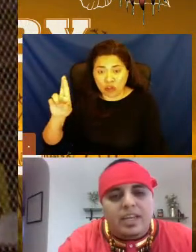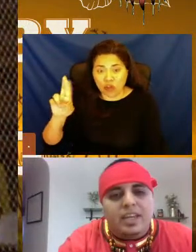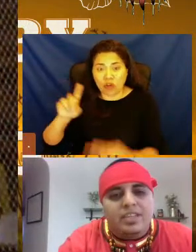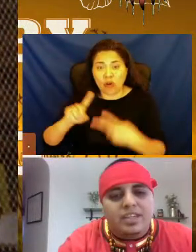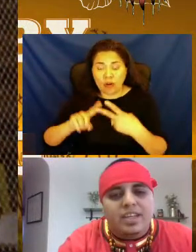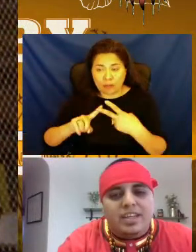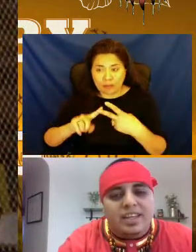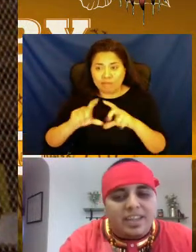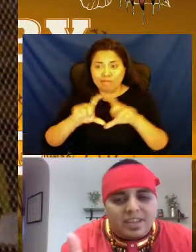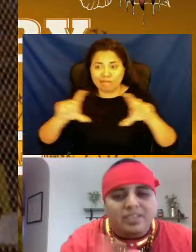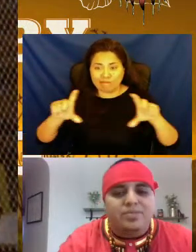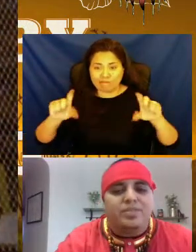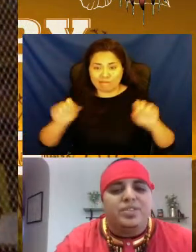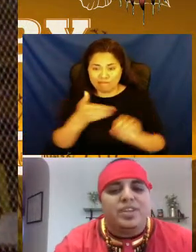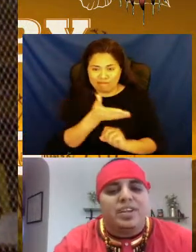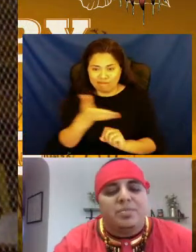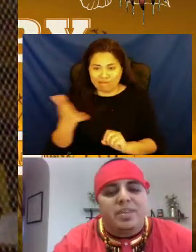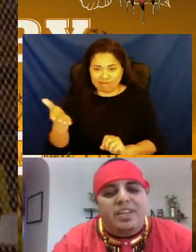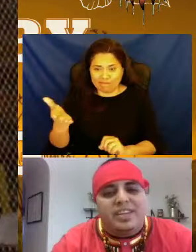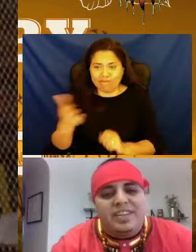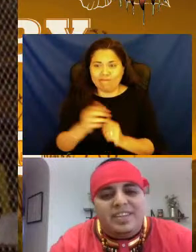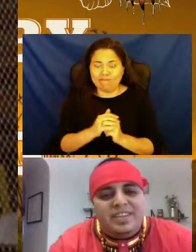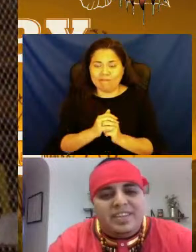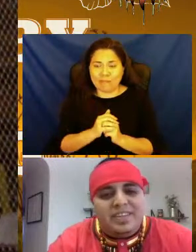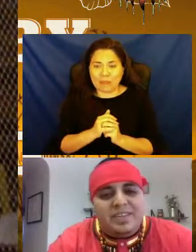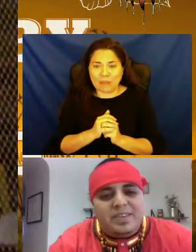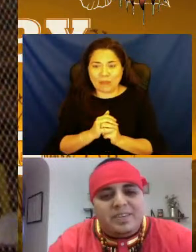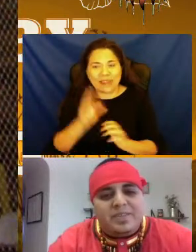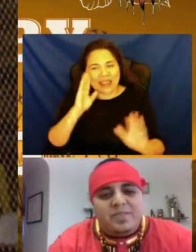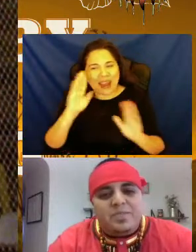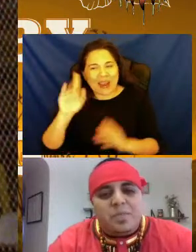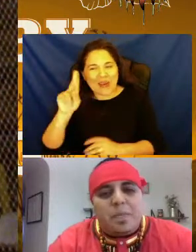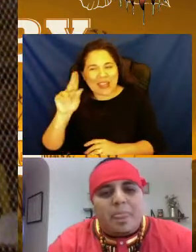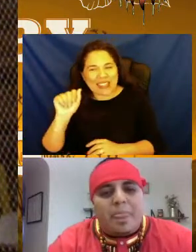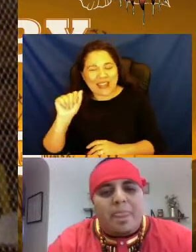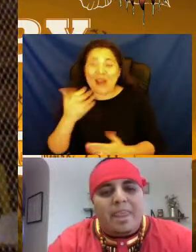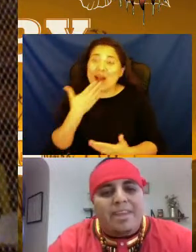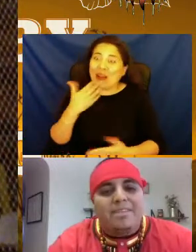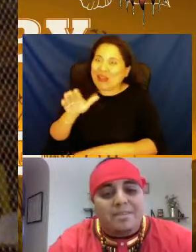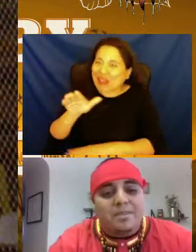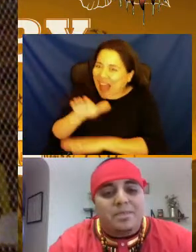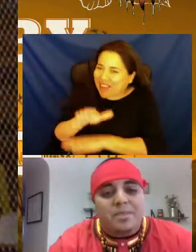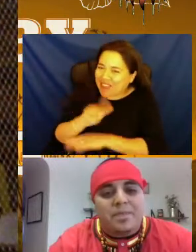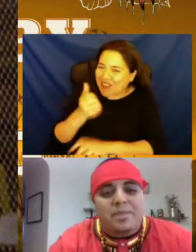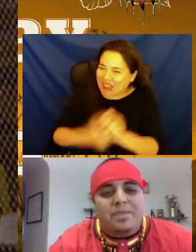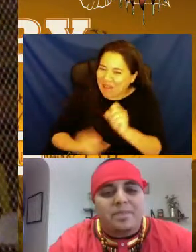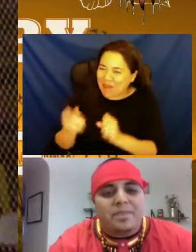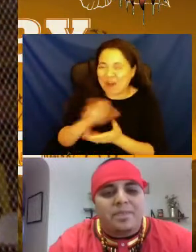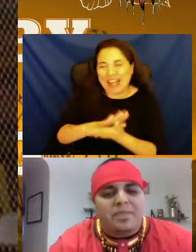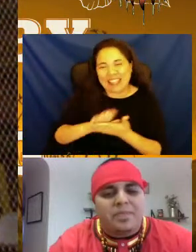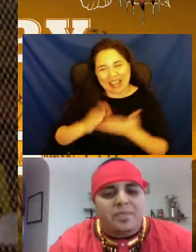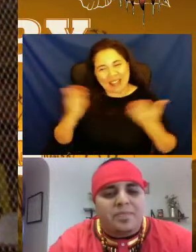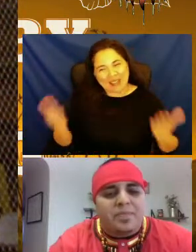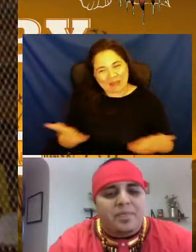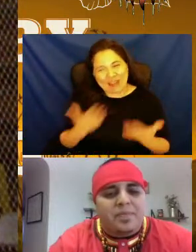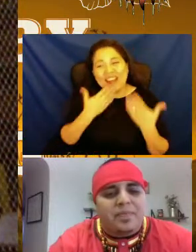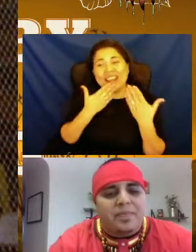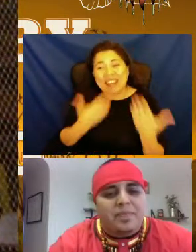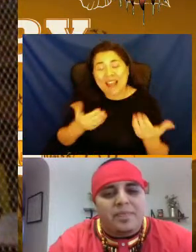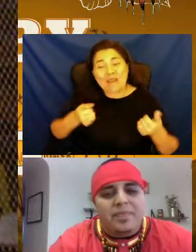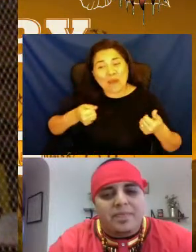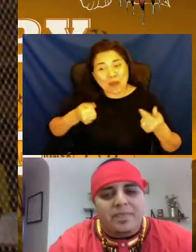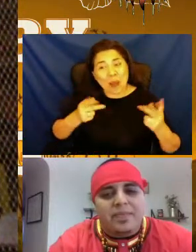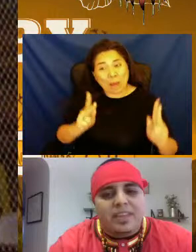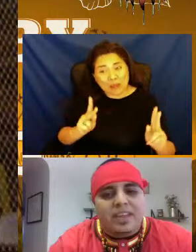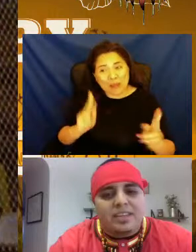of the Tepilam-Coateca Nation. Linda, why don't you share a little? Good morning or afternoon, everybody. It's really nice to be here. Thank you for the opportunity